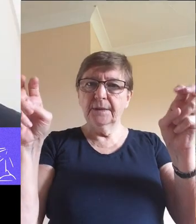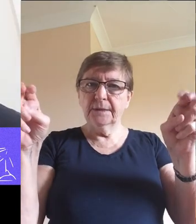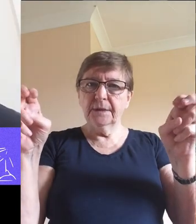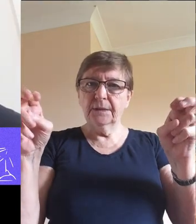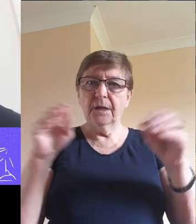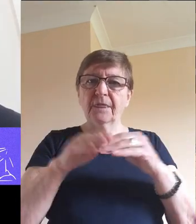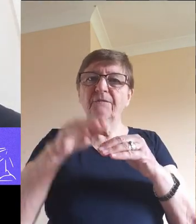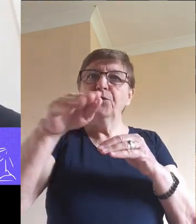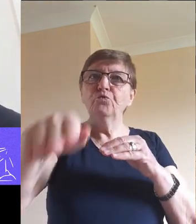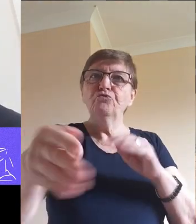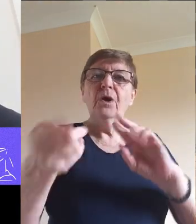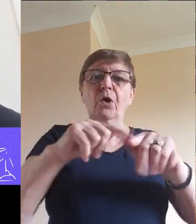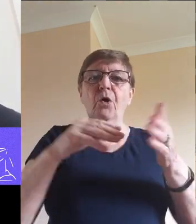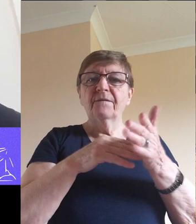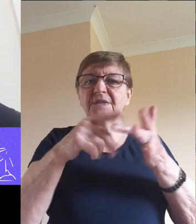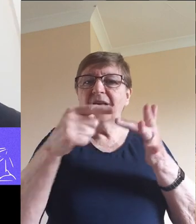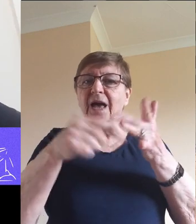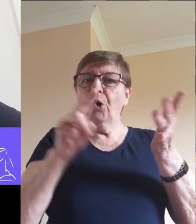Future of Zion.